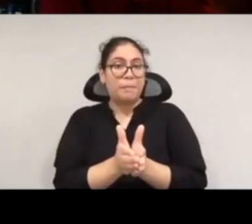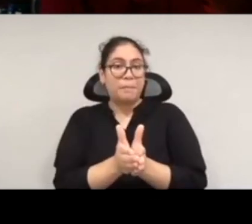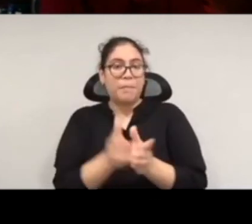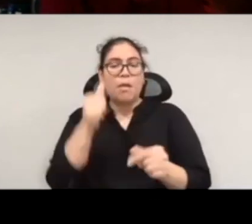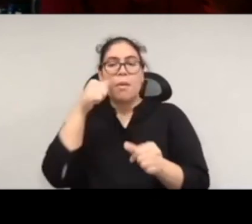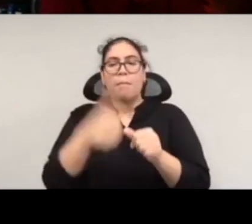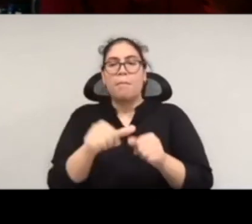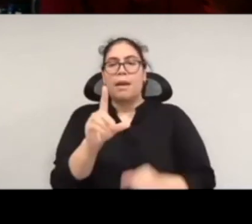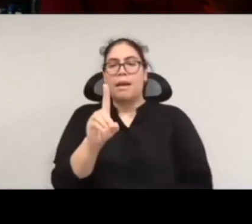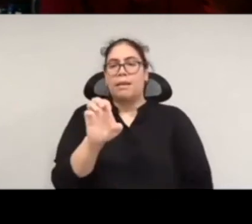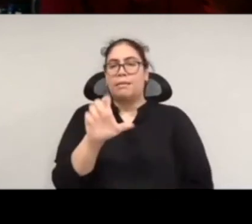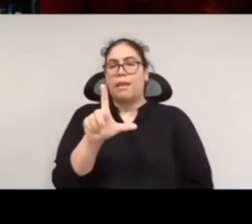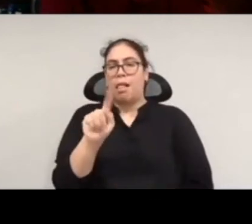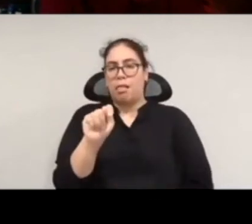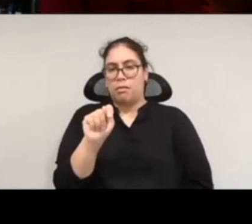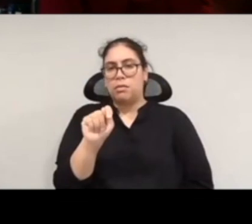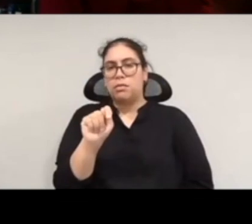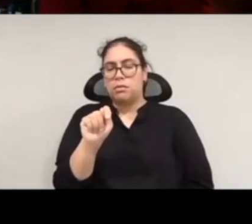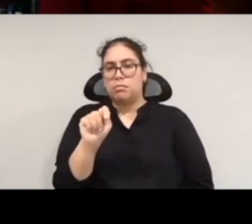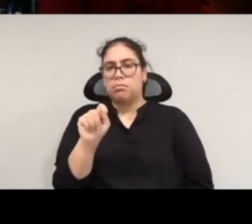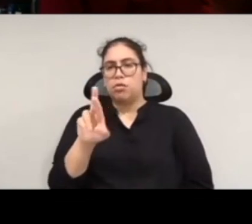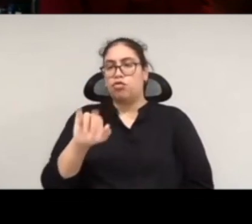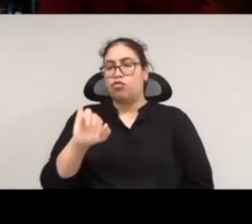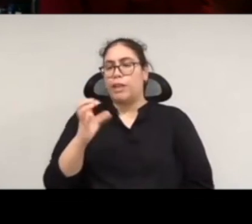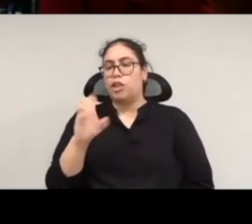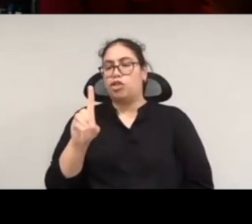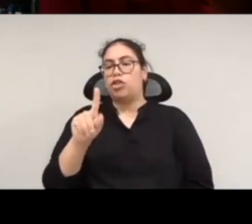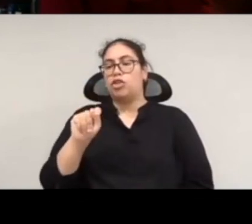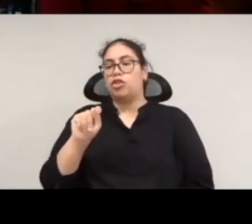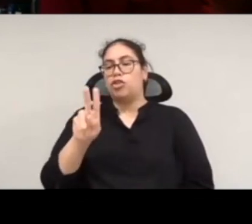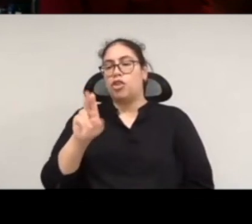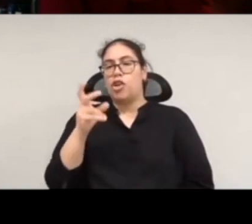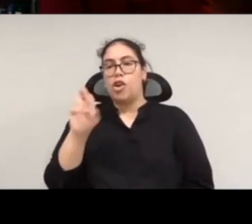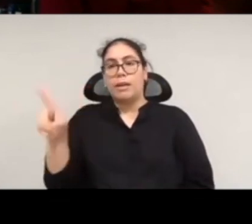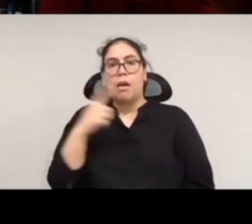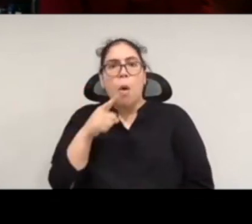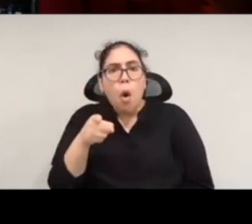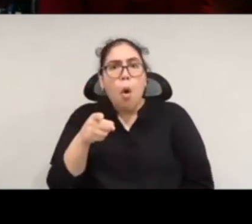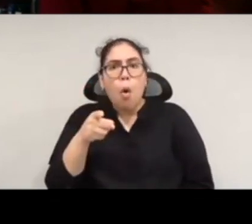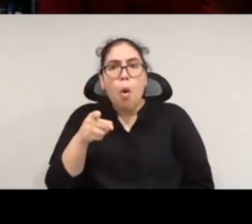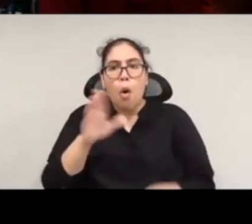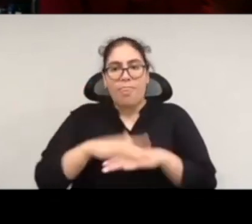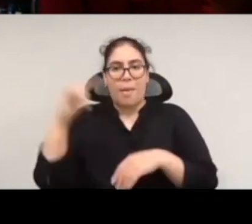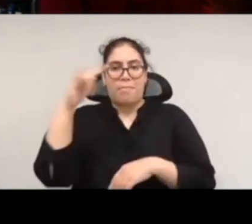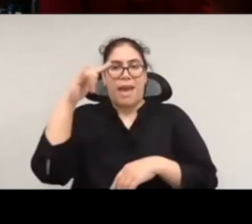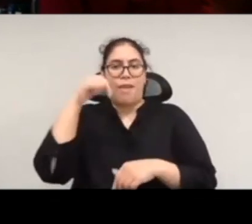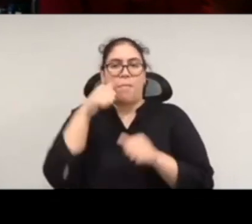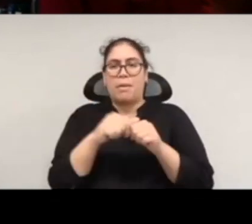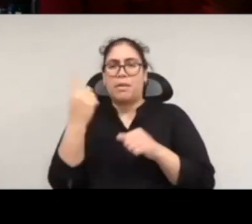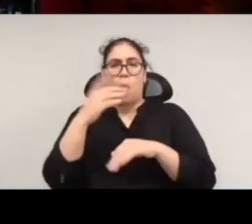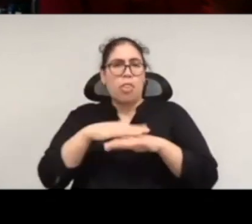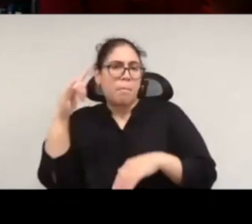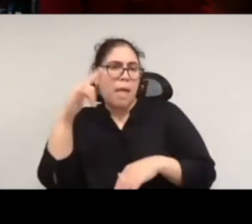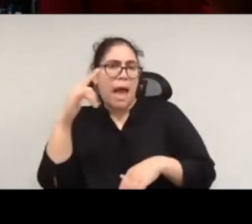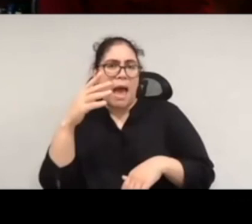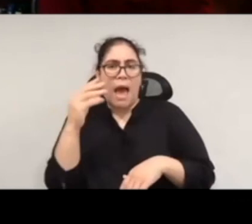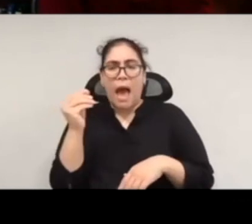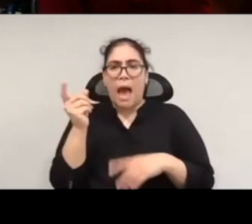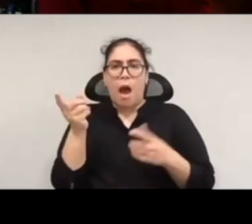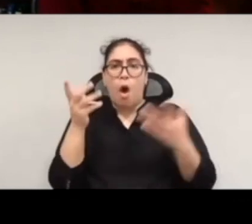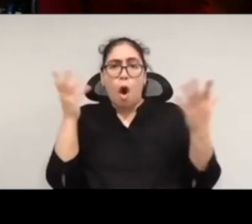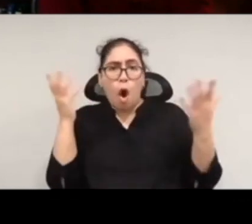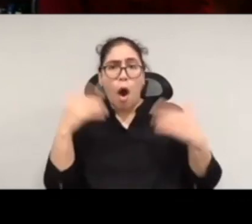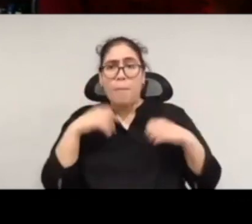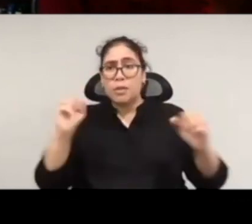Delt, when Richard Turner said, "Oh, I know the audio description," he was saying something on the plane, or somebody was on the plane and they heard it. I said, "Oh, I'm